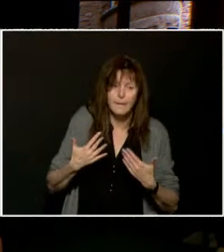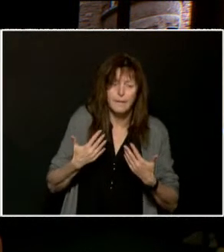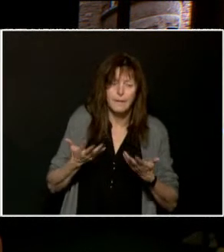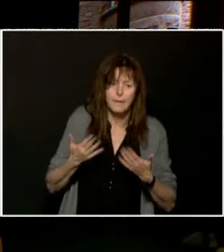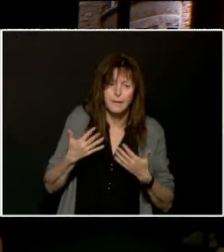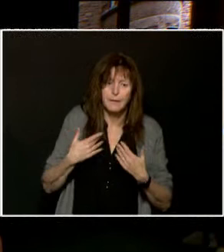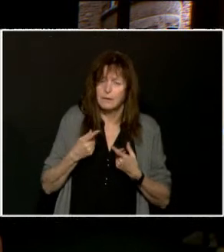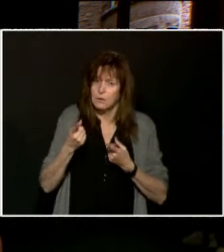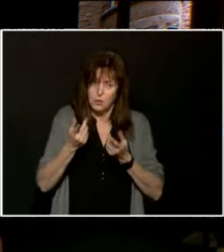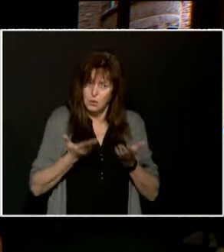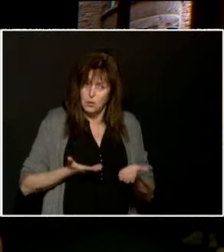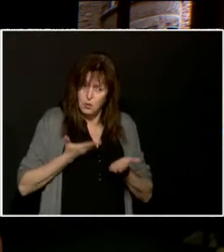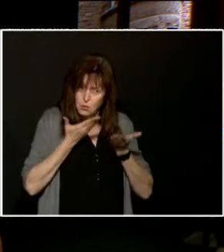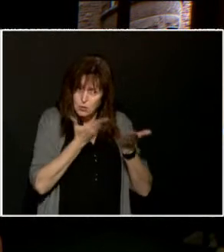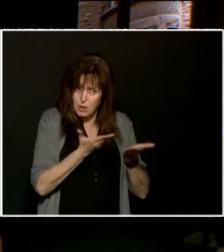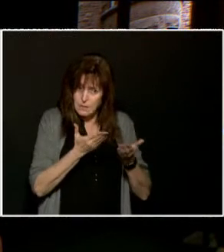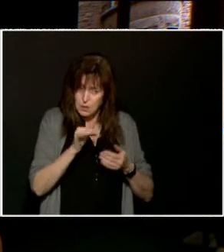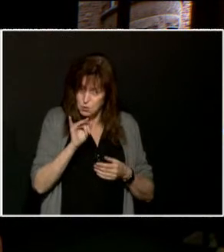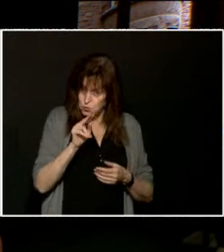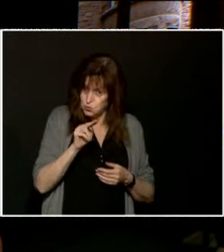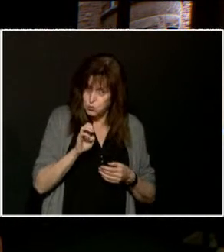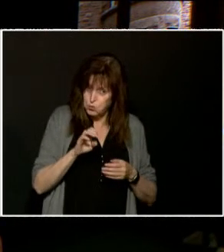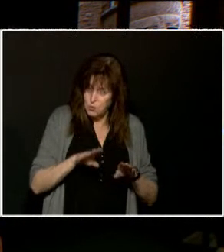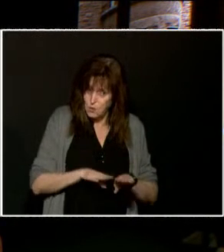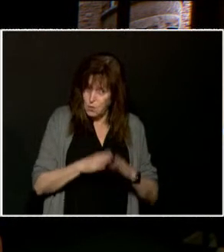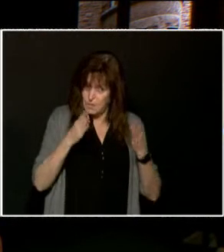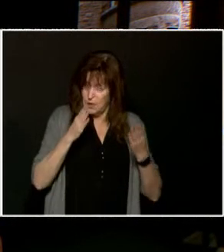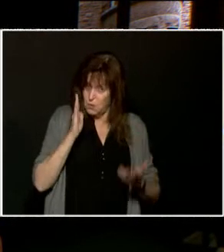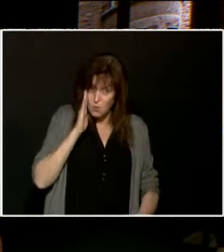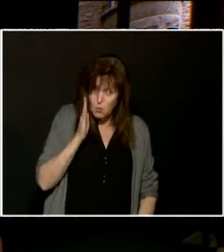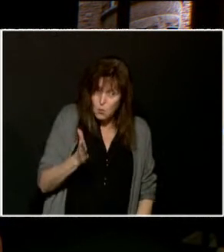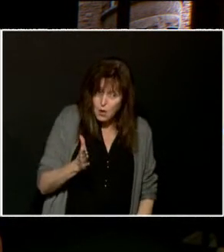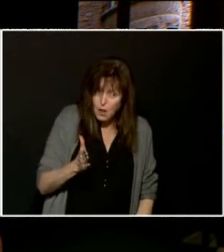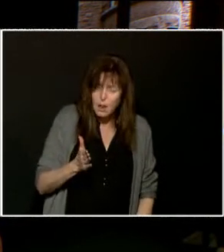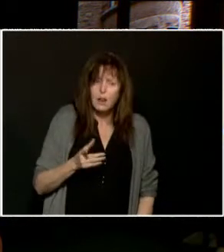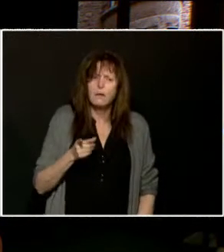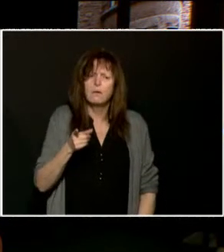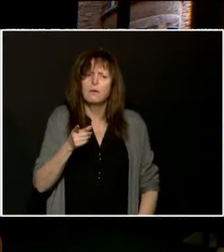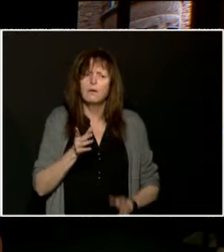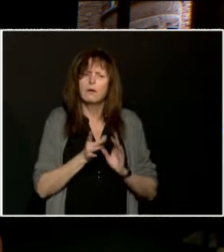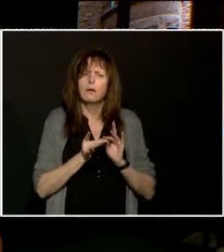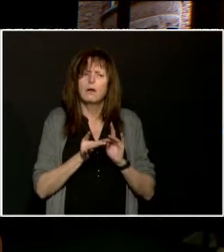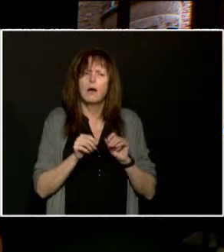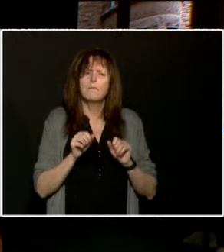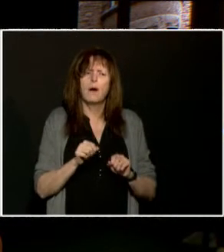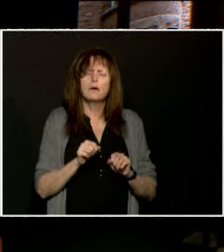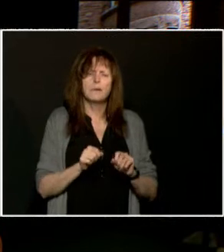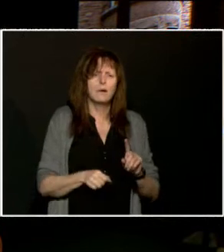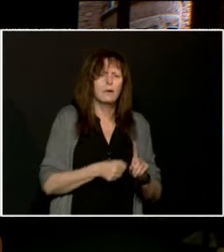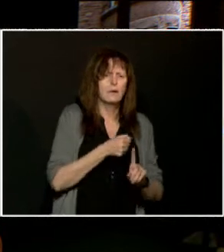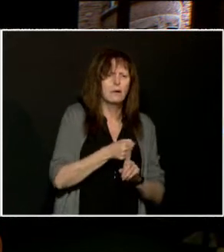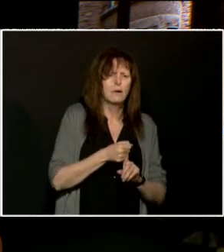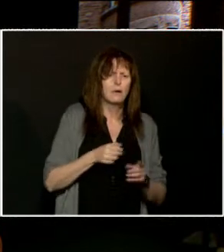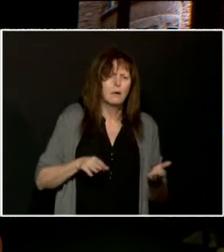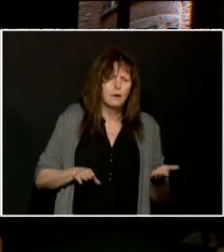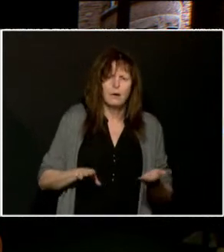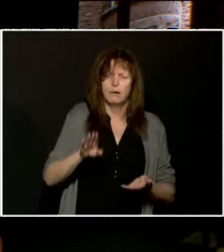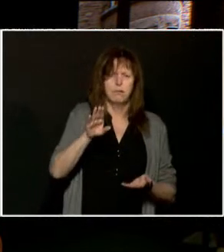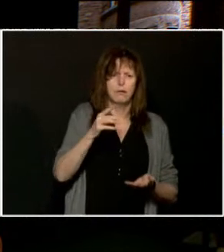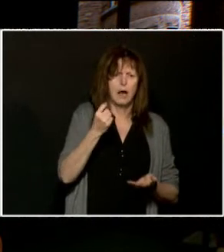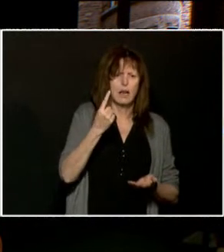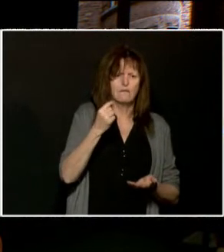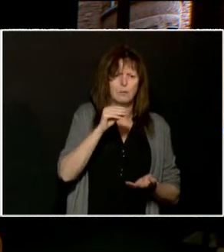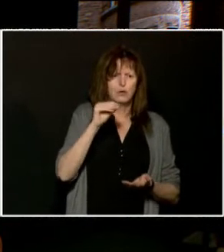June? And when you say that could result in a 6 to 11% increase in cases,